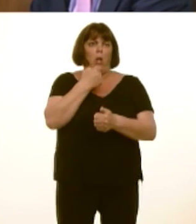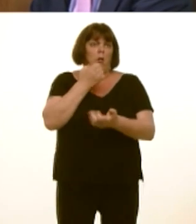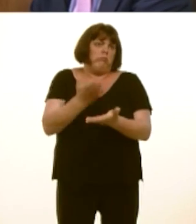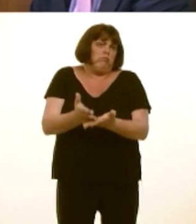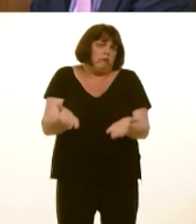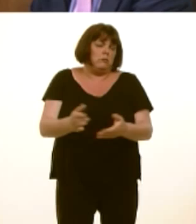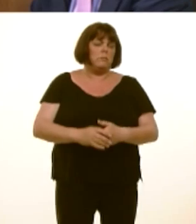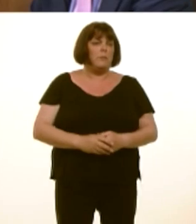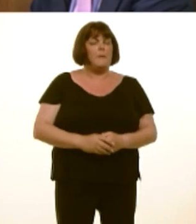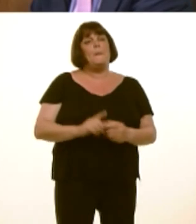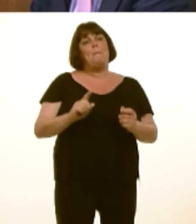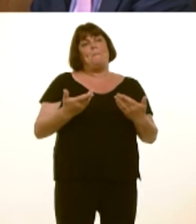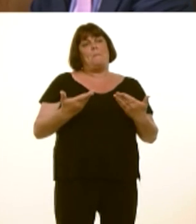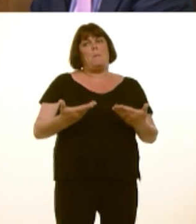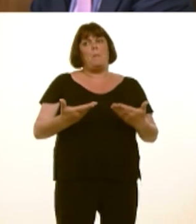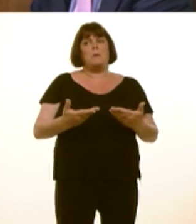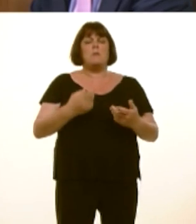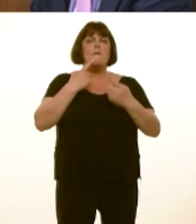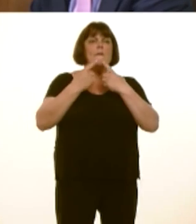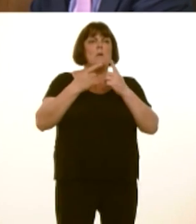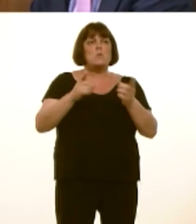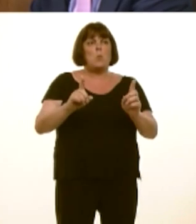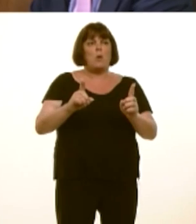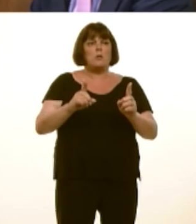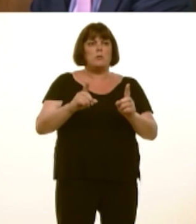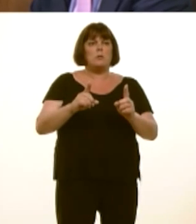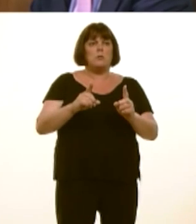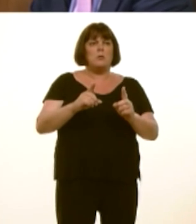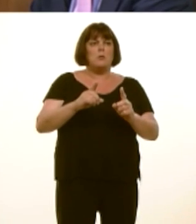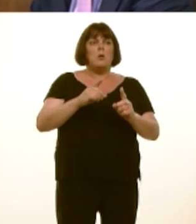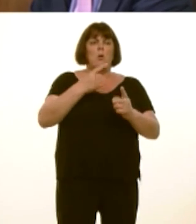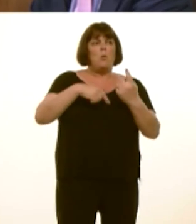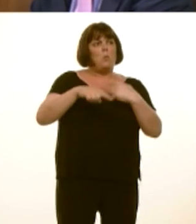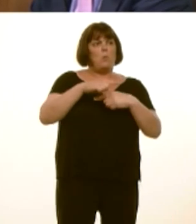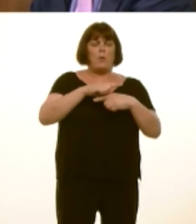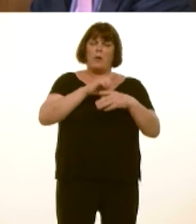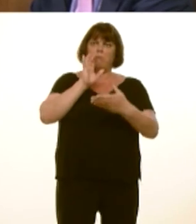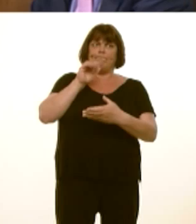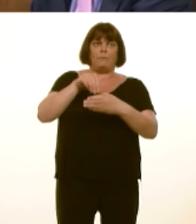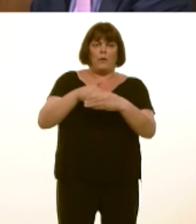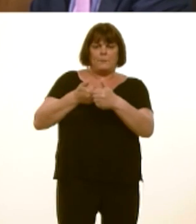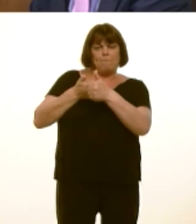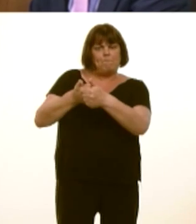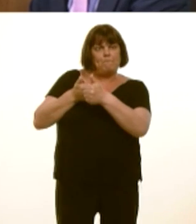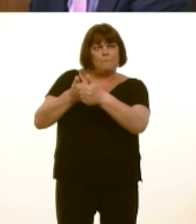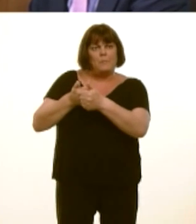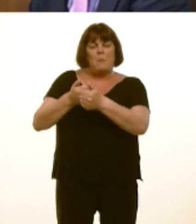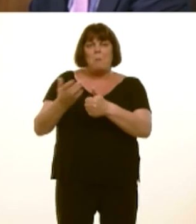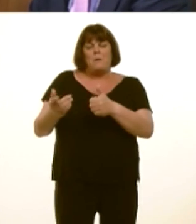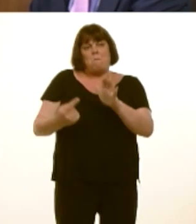time, the information that we have is that the effort is going in, and this, of course, is what we would expect, inevitably, to